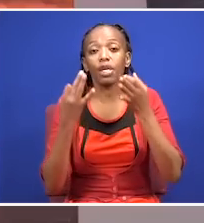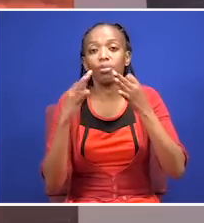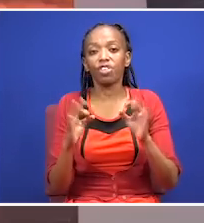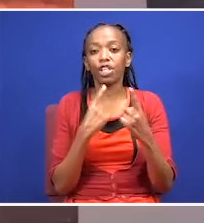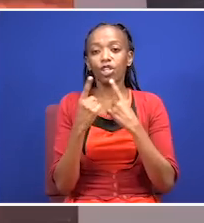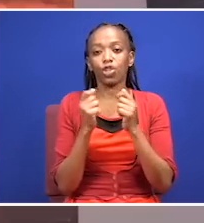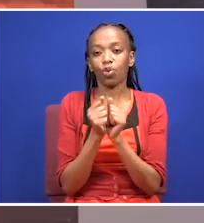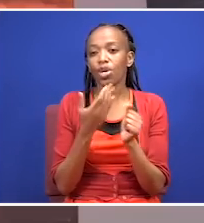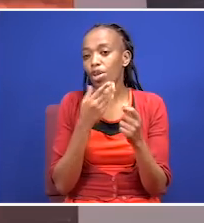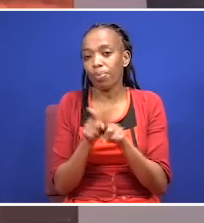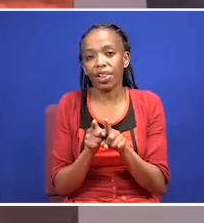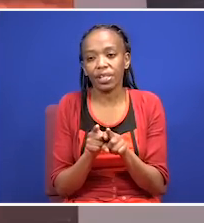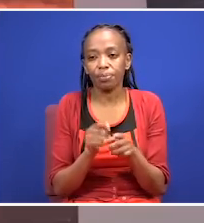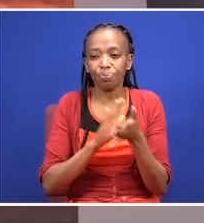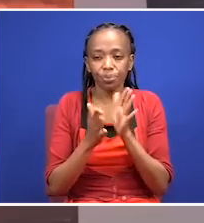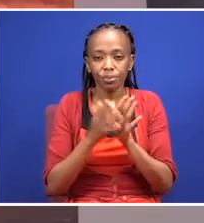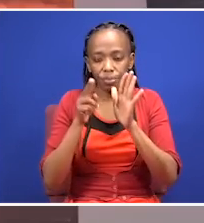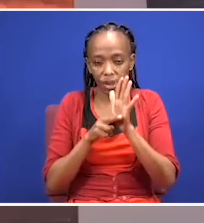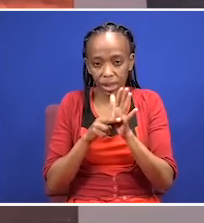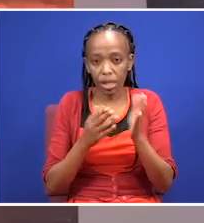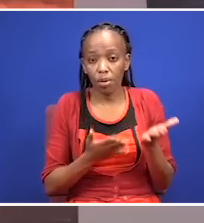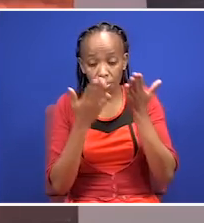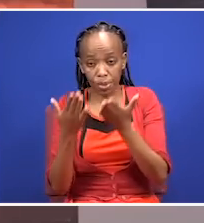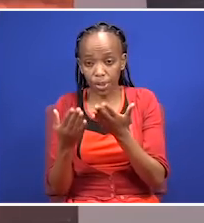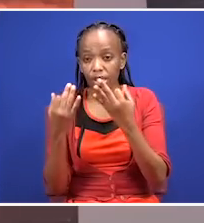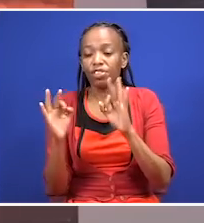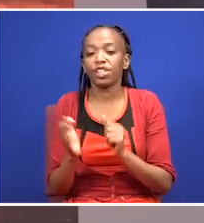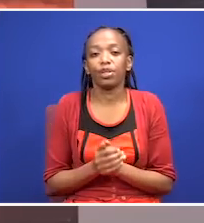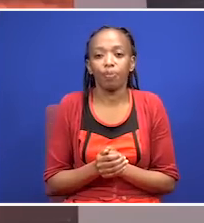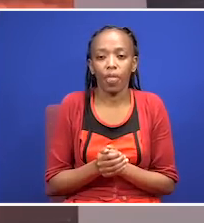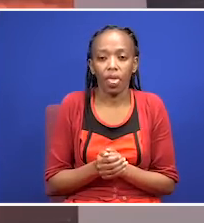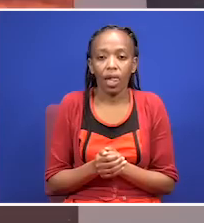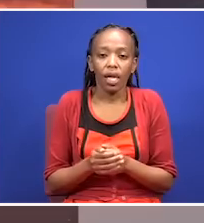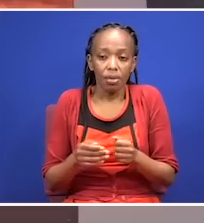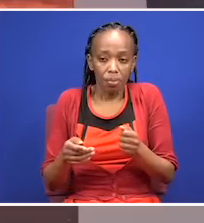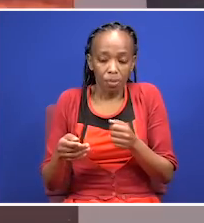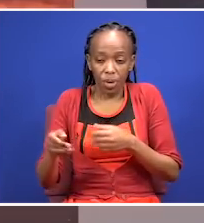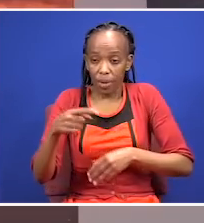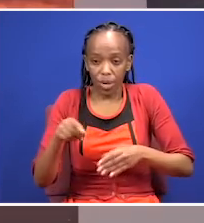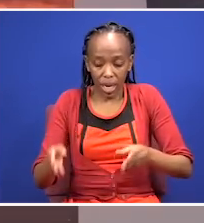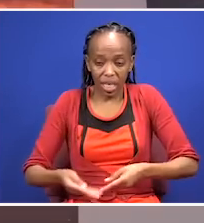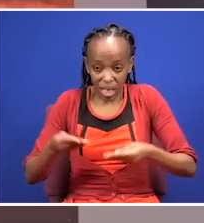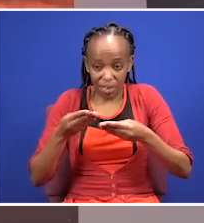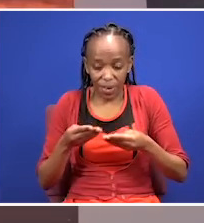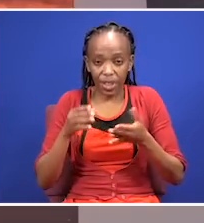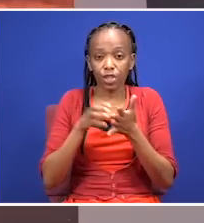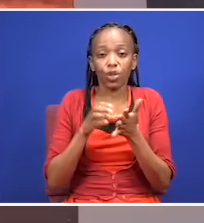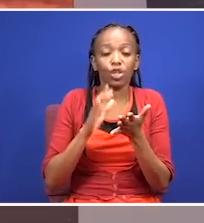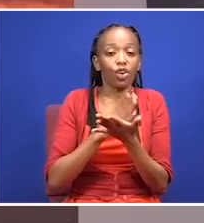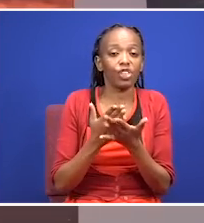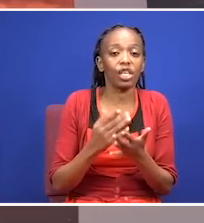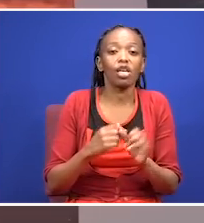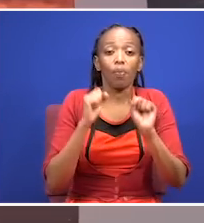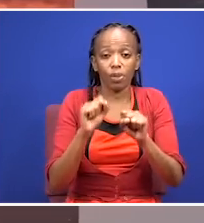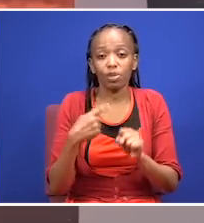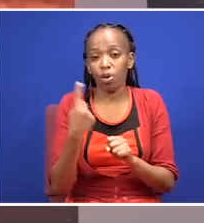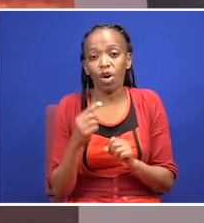talk to their brothers forgiveness brought about freedom whereas we are not given the content of their sharing we can only